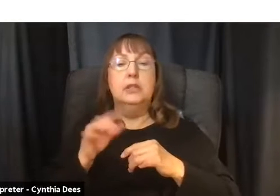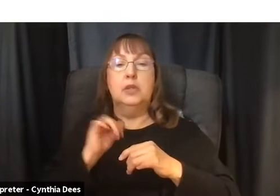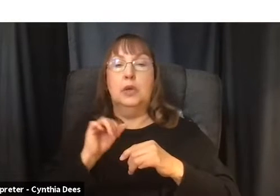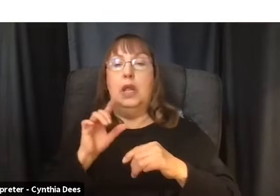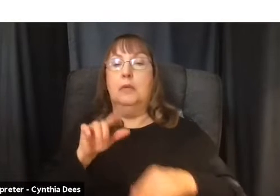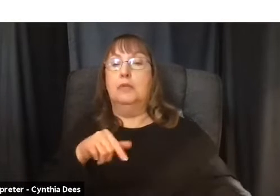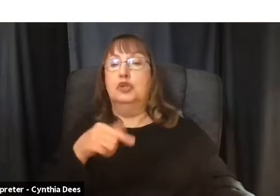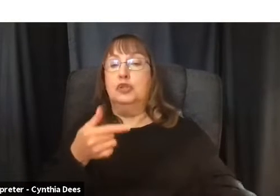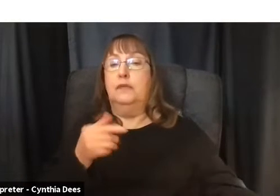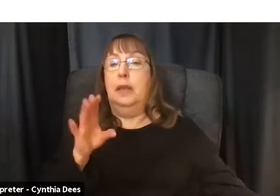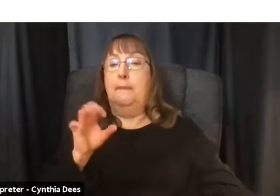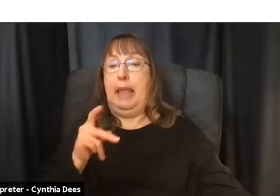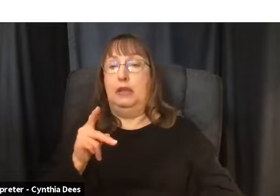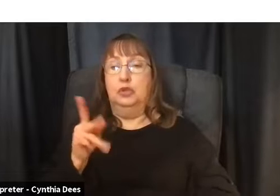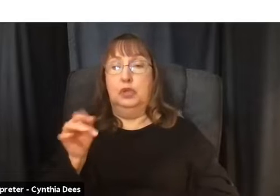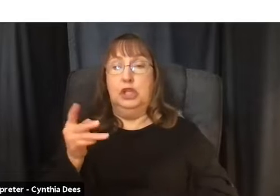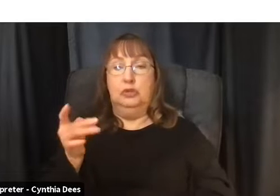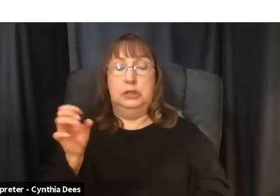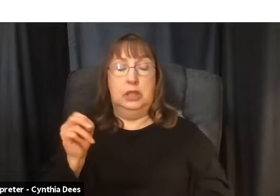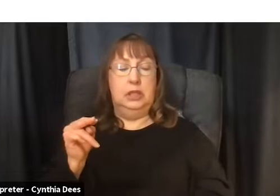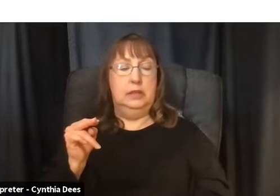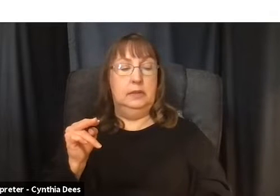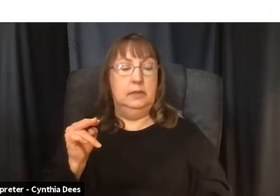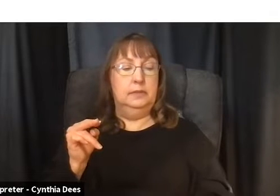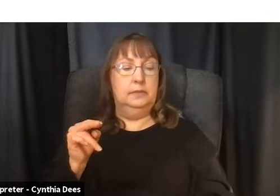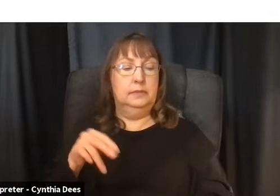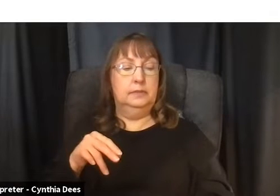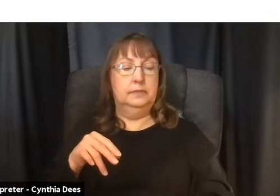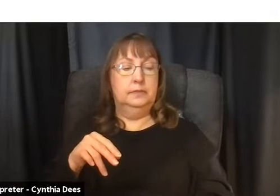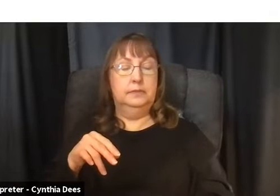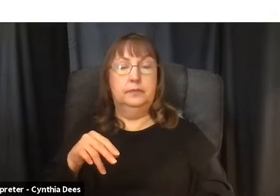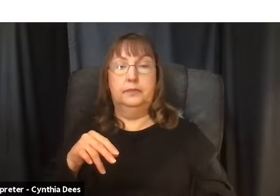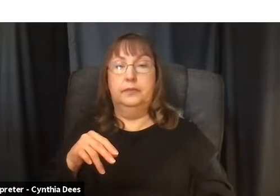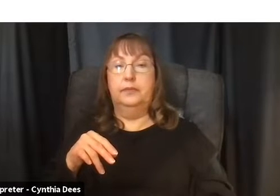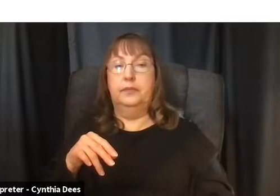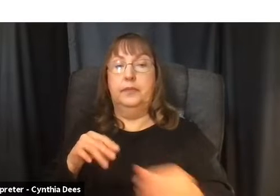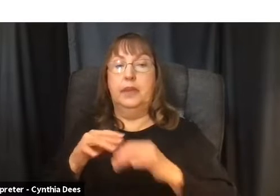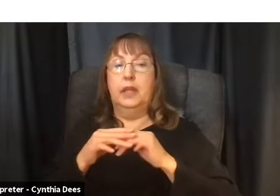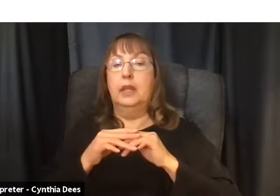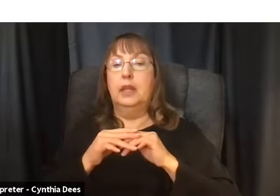back to Kirsten for some resources and questions.